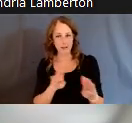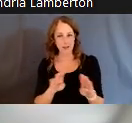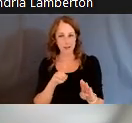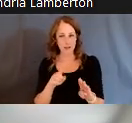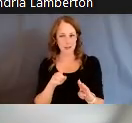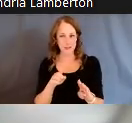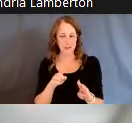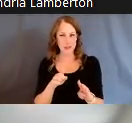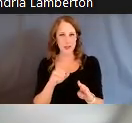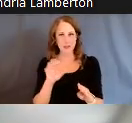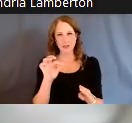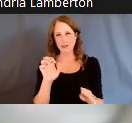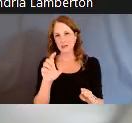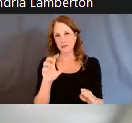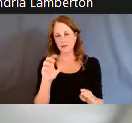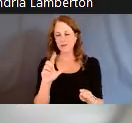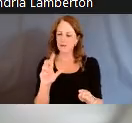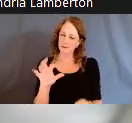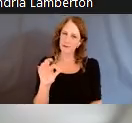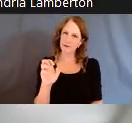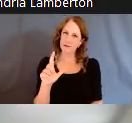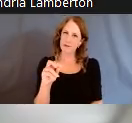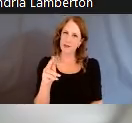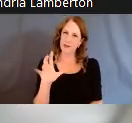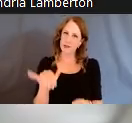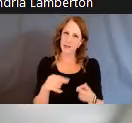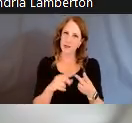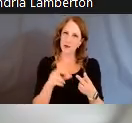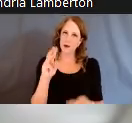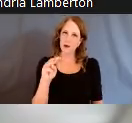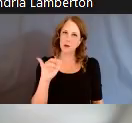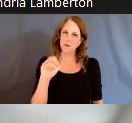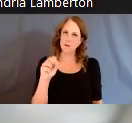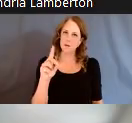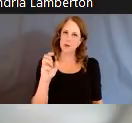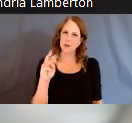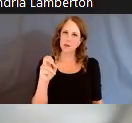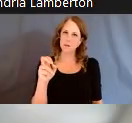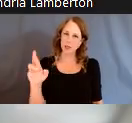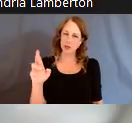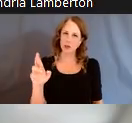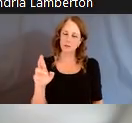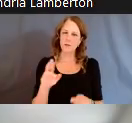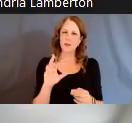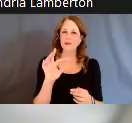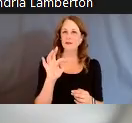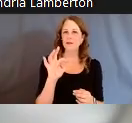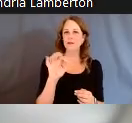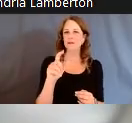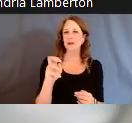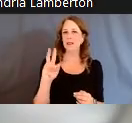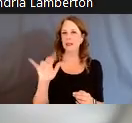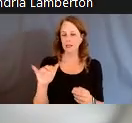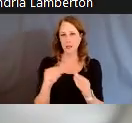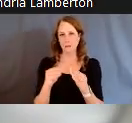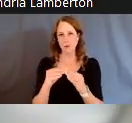a felony or a misdemeanor. A misdemeanor is a lower level crime and a felony is a higher level crime.